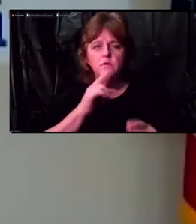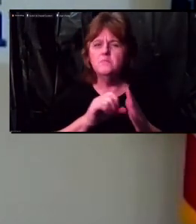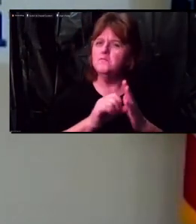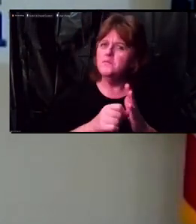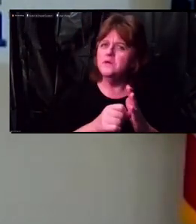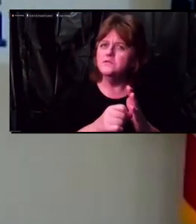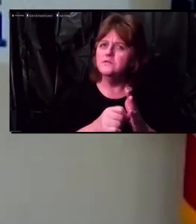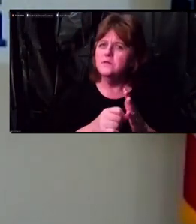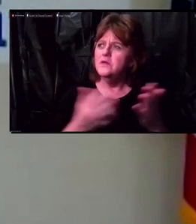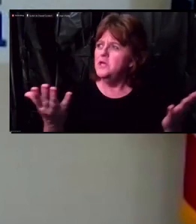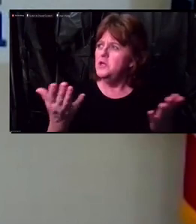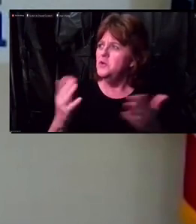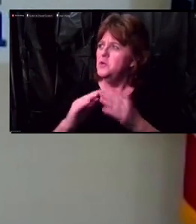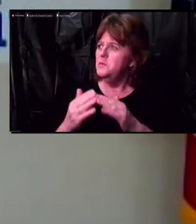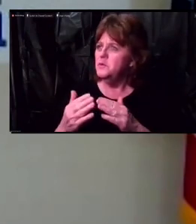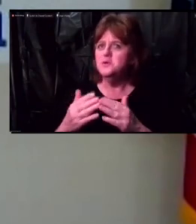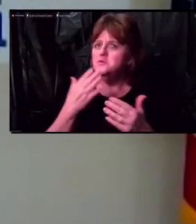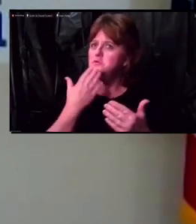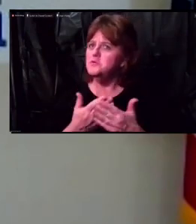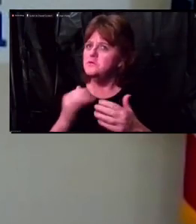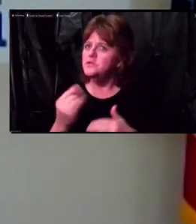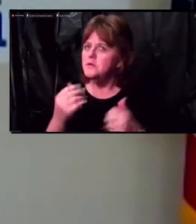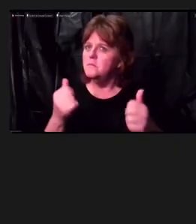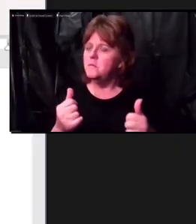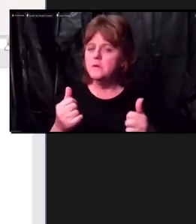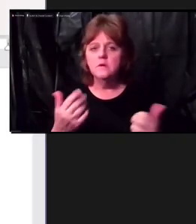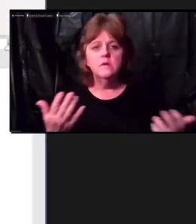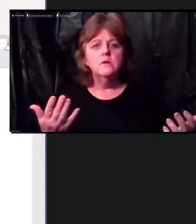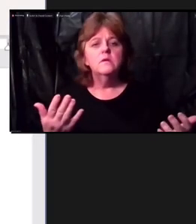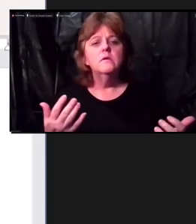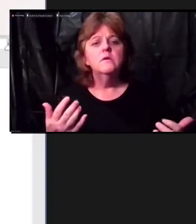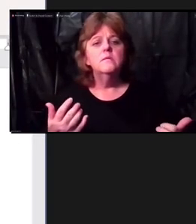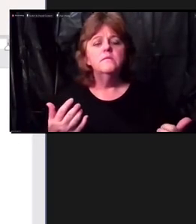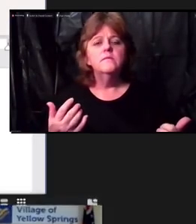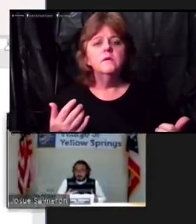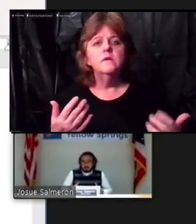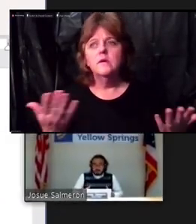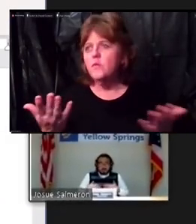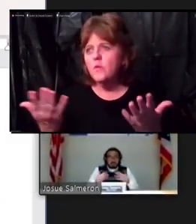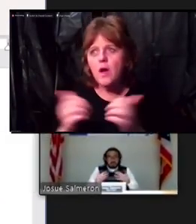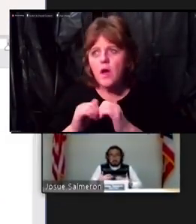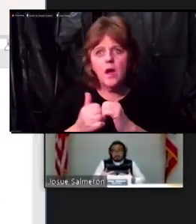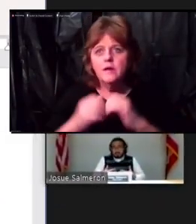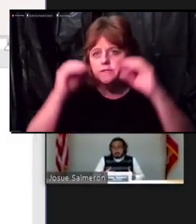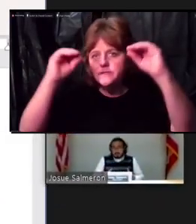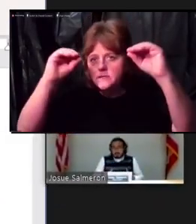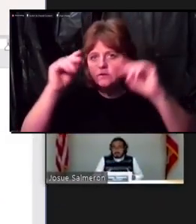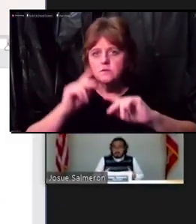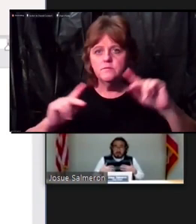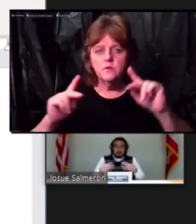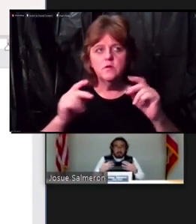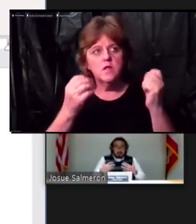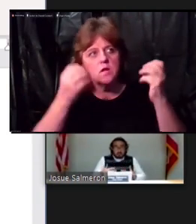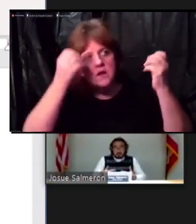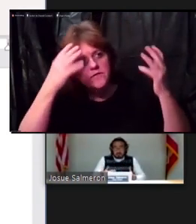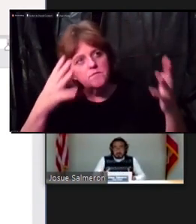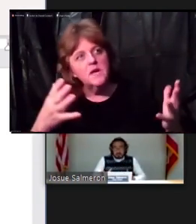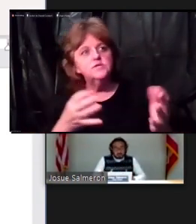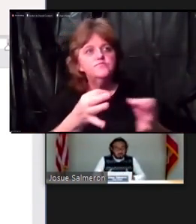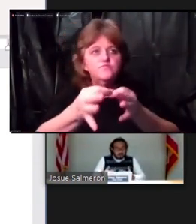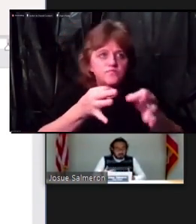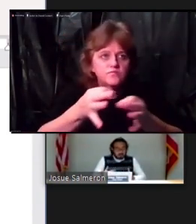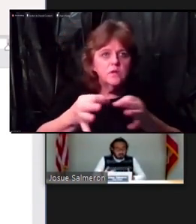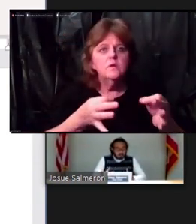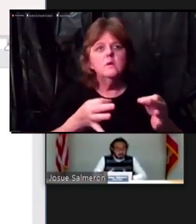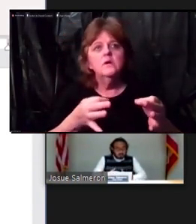with what we've done in the community, and that is educating folks, providing as much information up front, helping